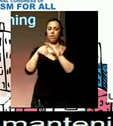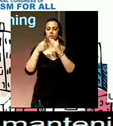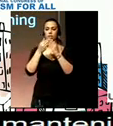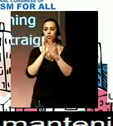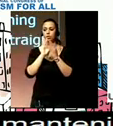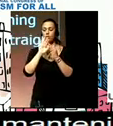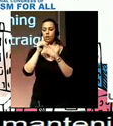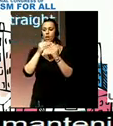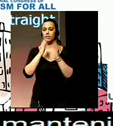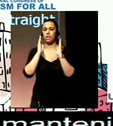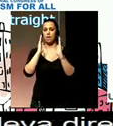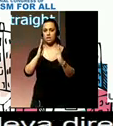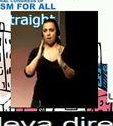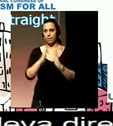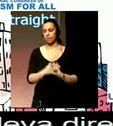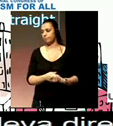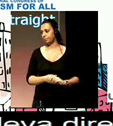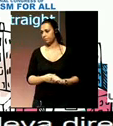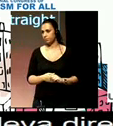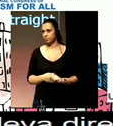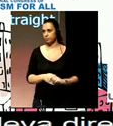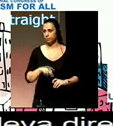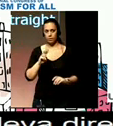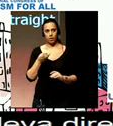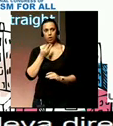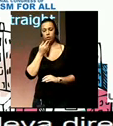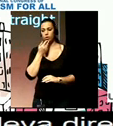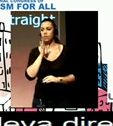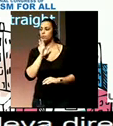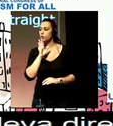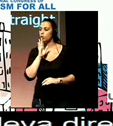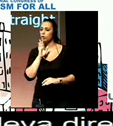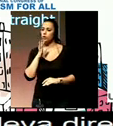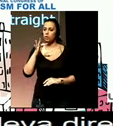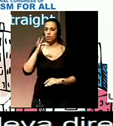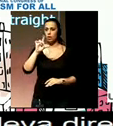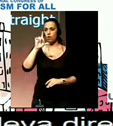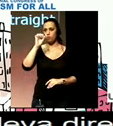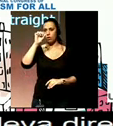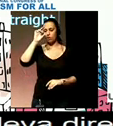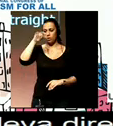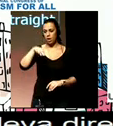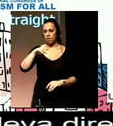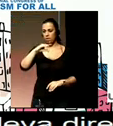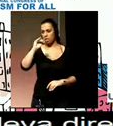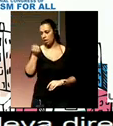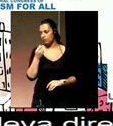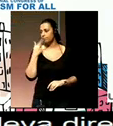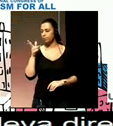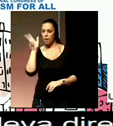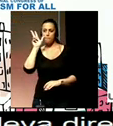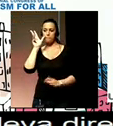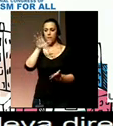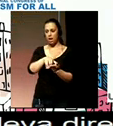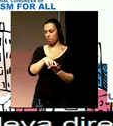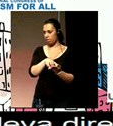Another example in Firenze in Florence, where this palazzo, this palace, has traditionally